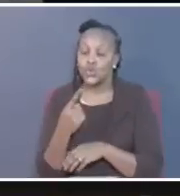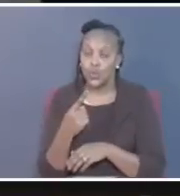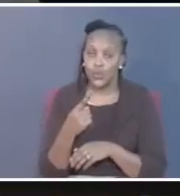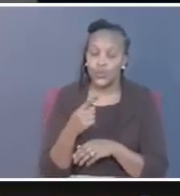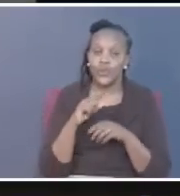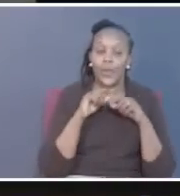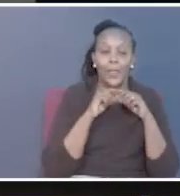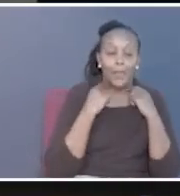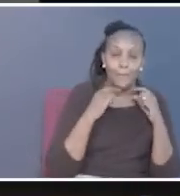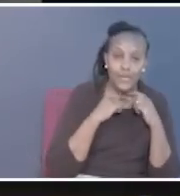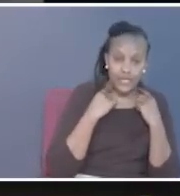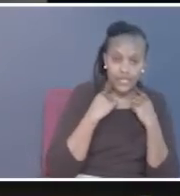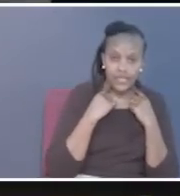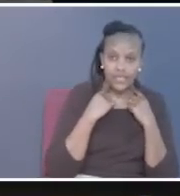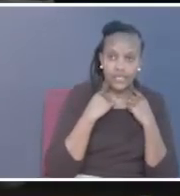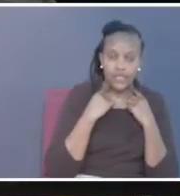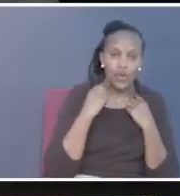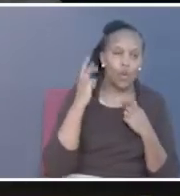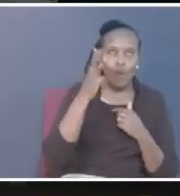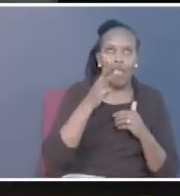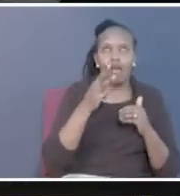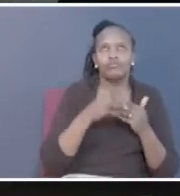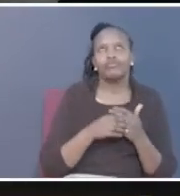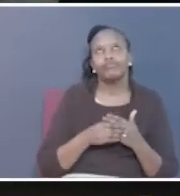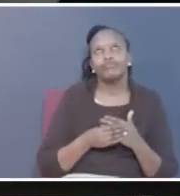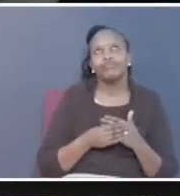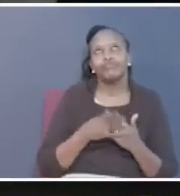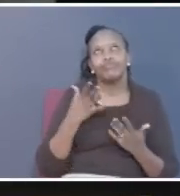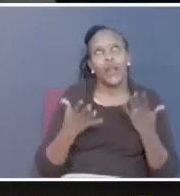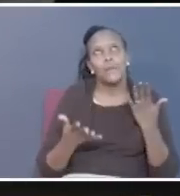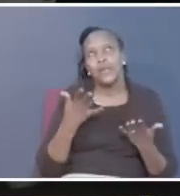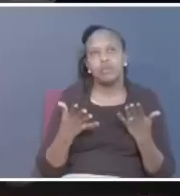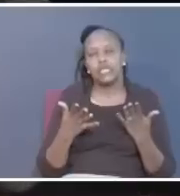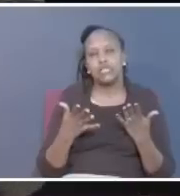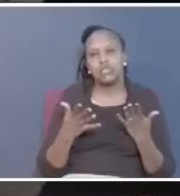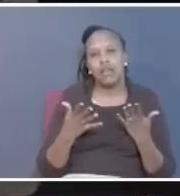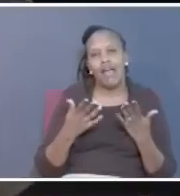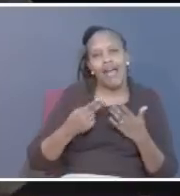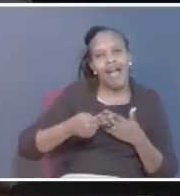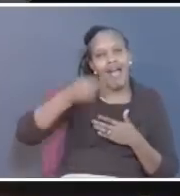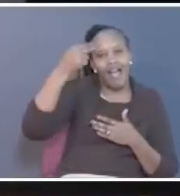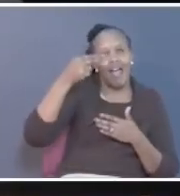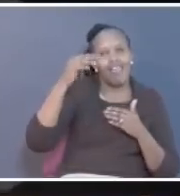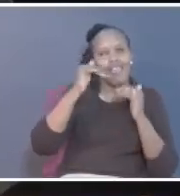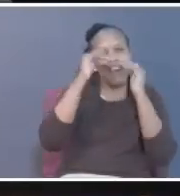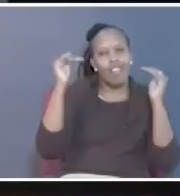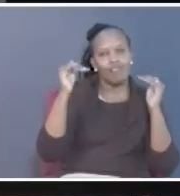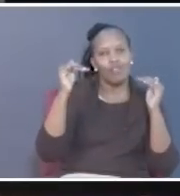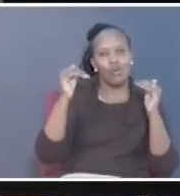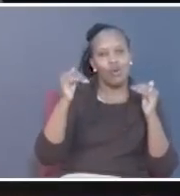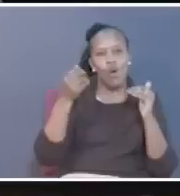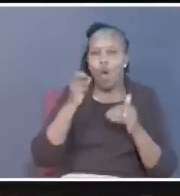it were of a, you know, maybe one can consider them as at a higher social